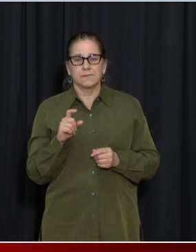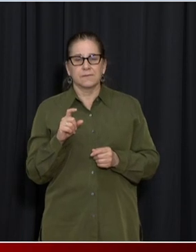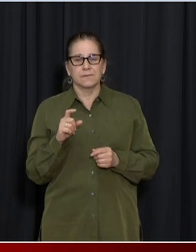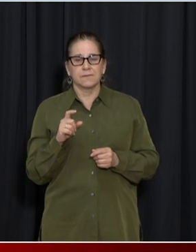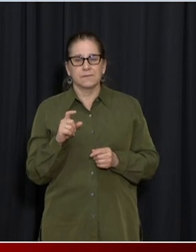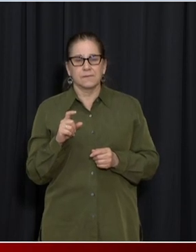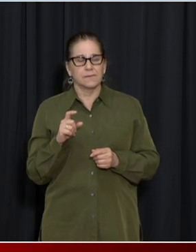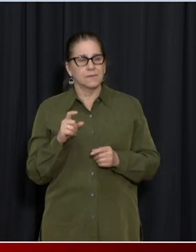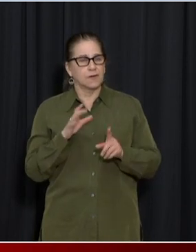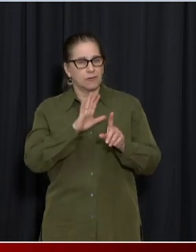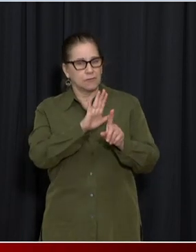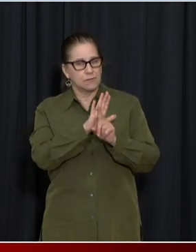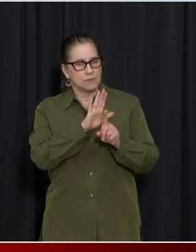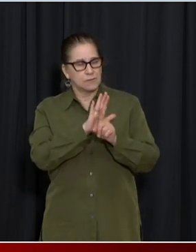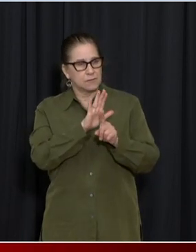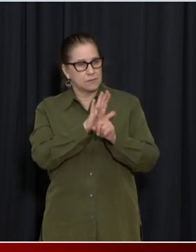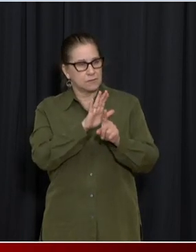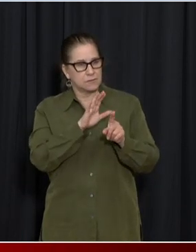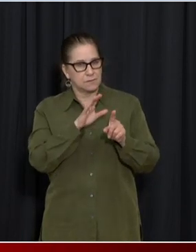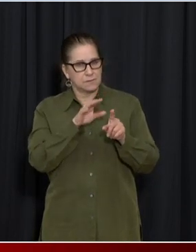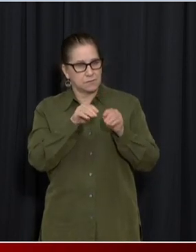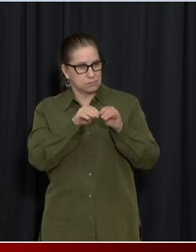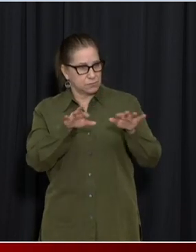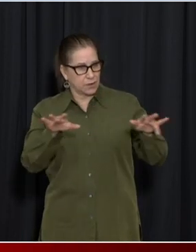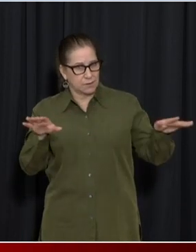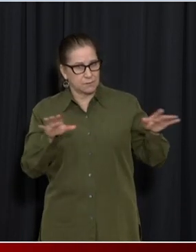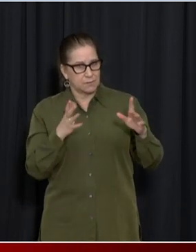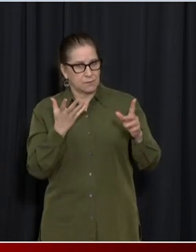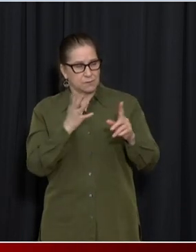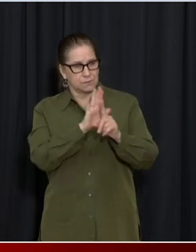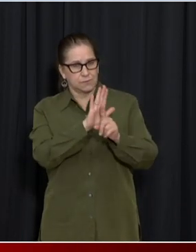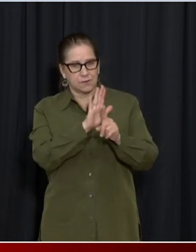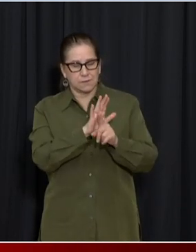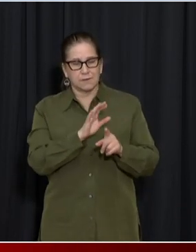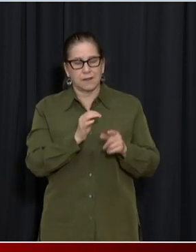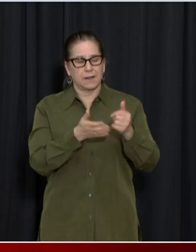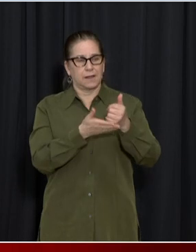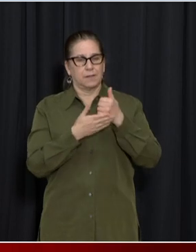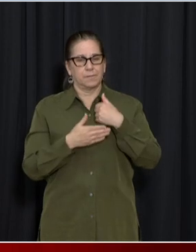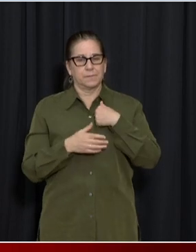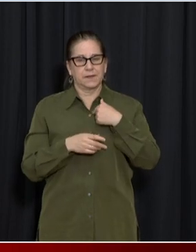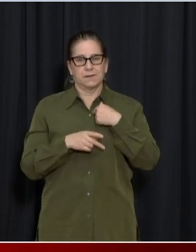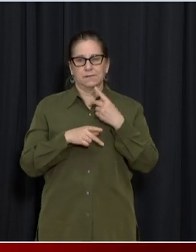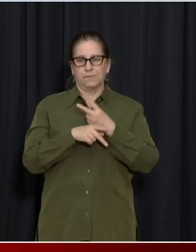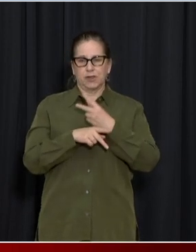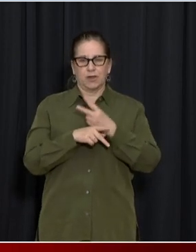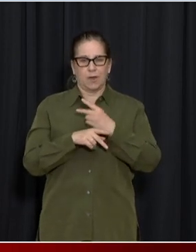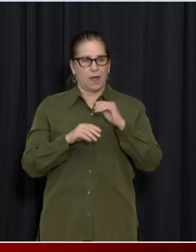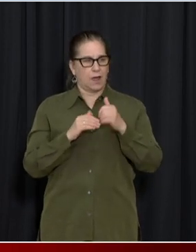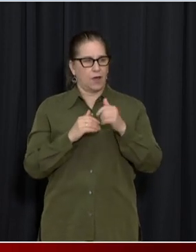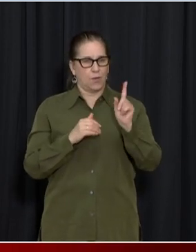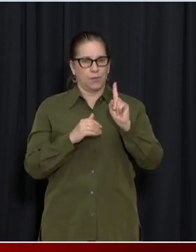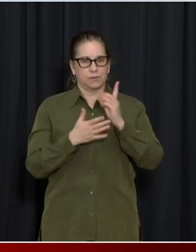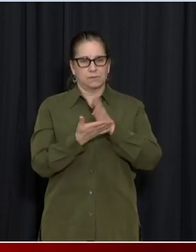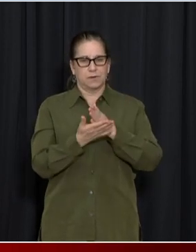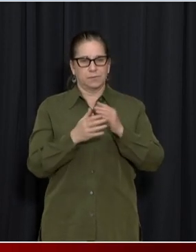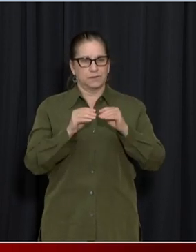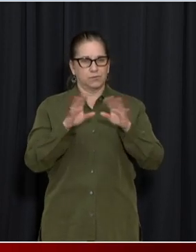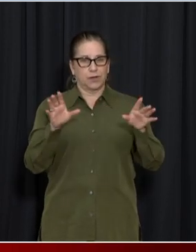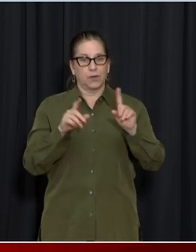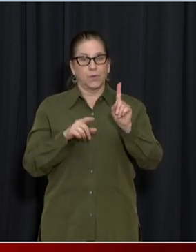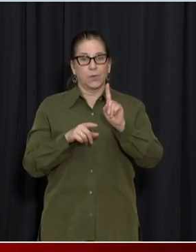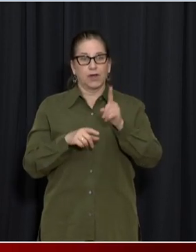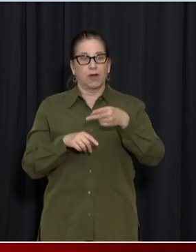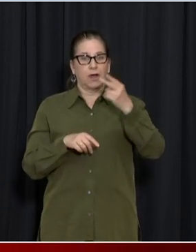individuals. And that's helpful for how we manage the pandemic, and we know when the risk of spread is the highest in